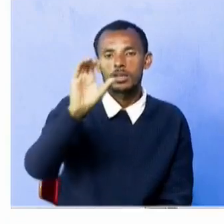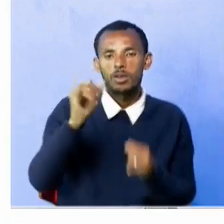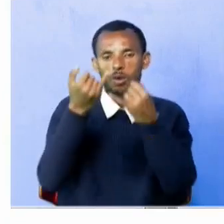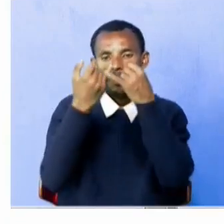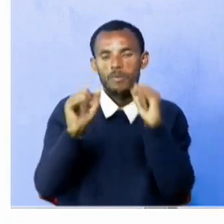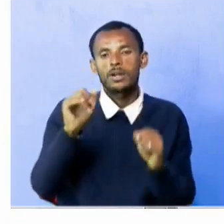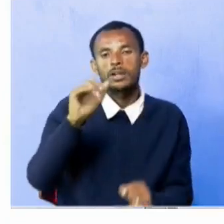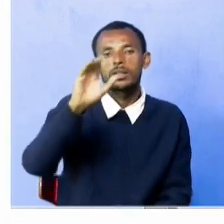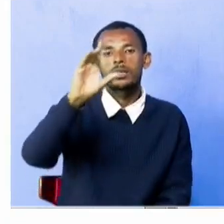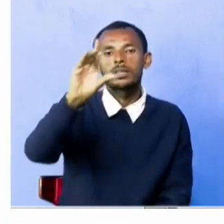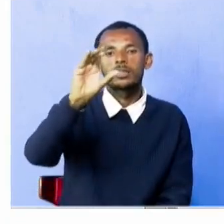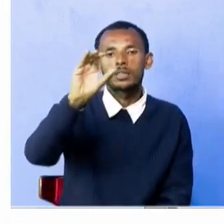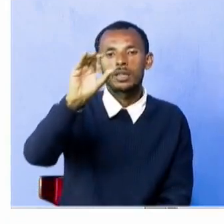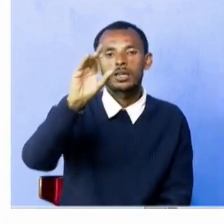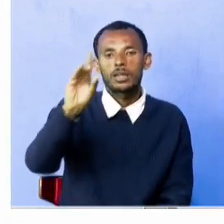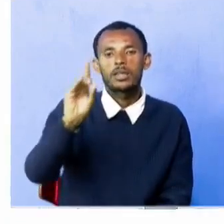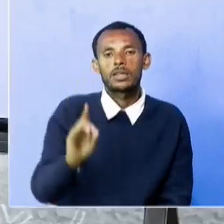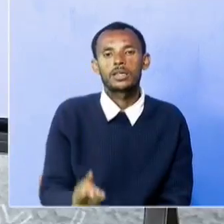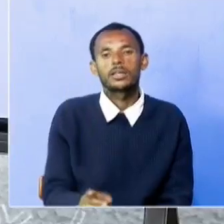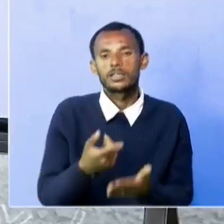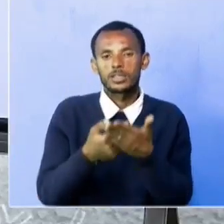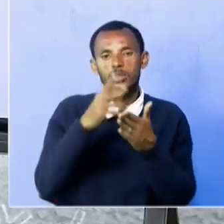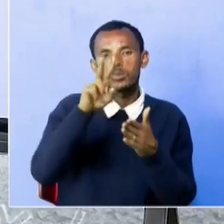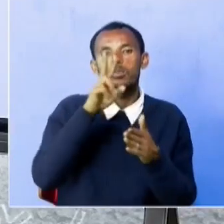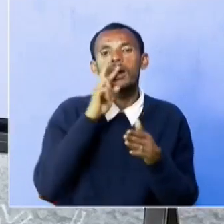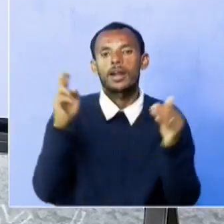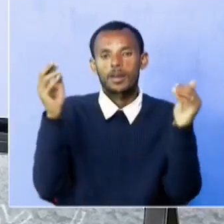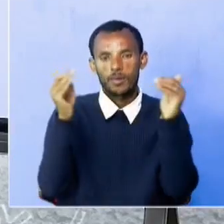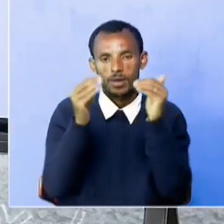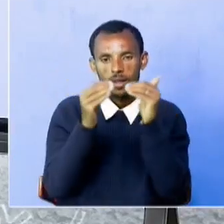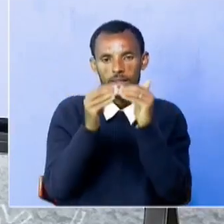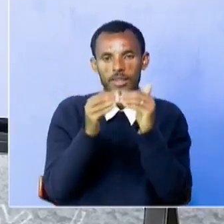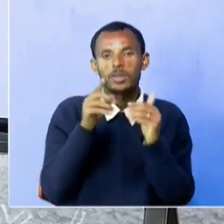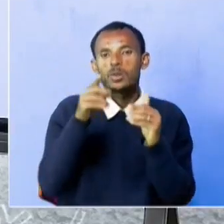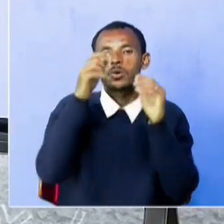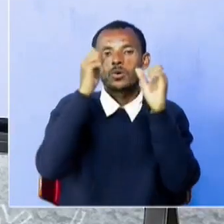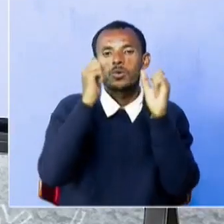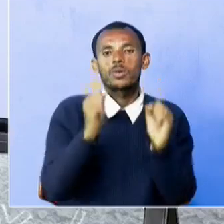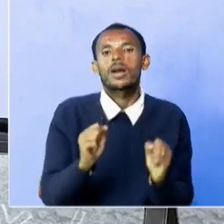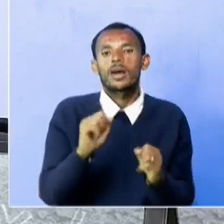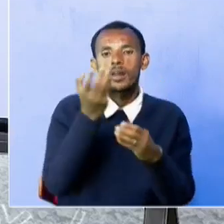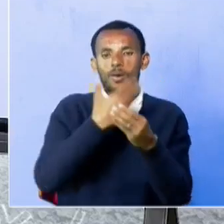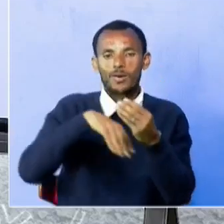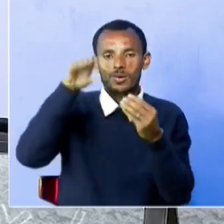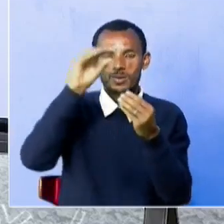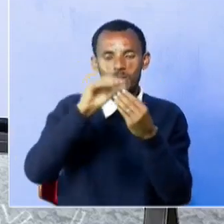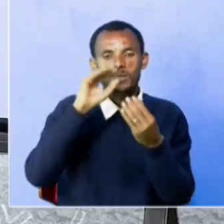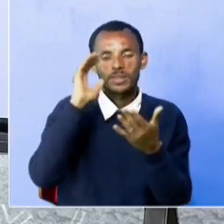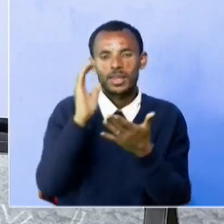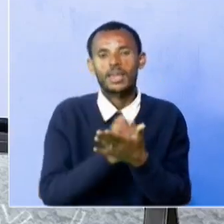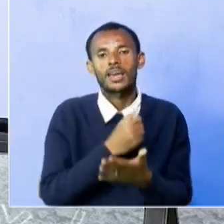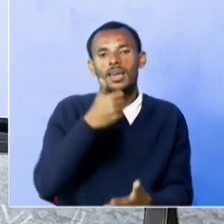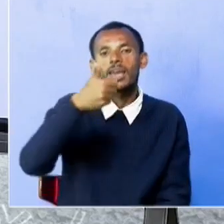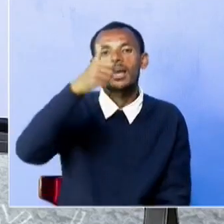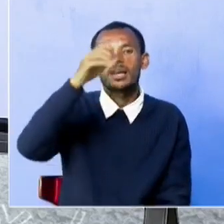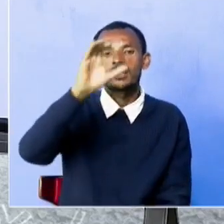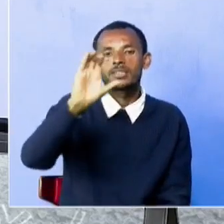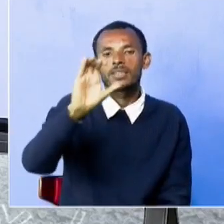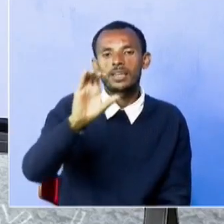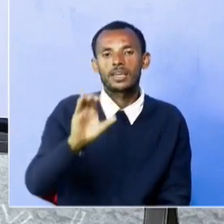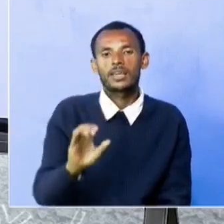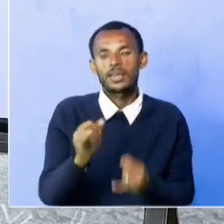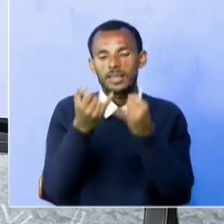over CD. Okay, these two are congruent. You can also take AC